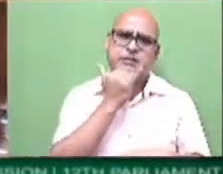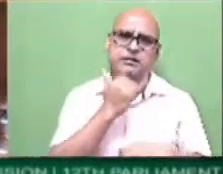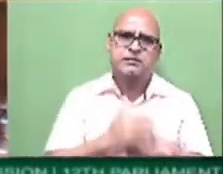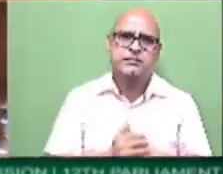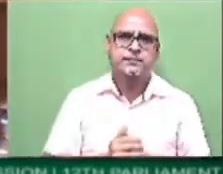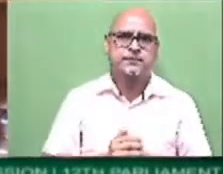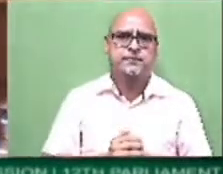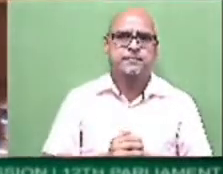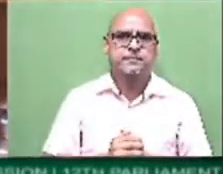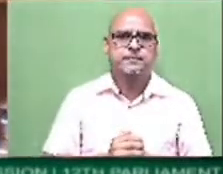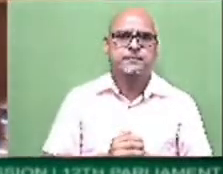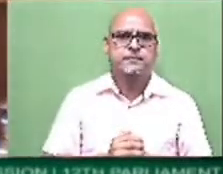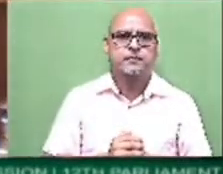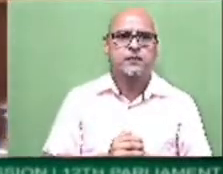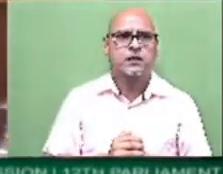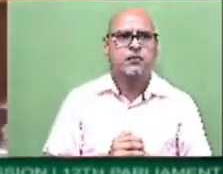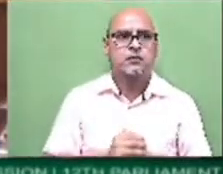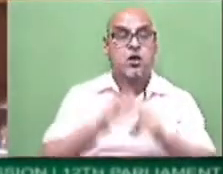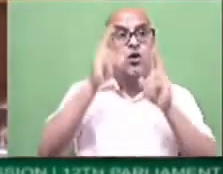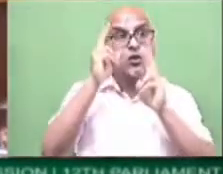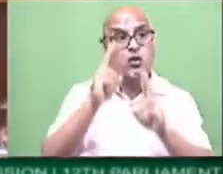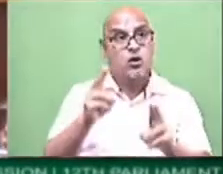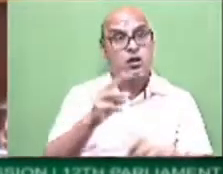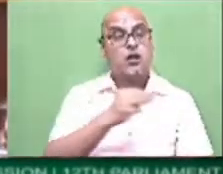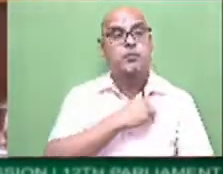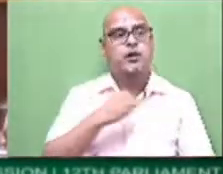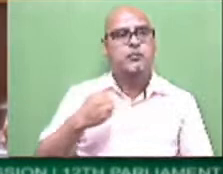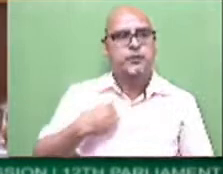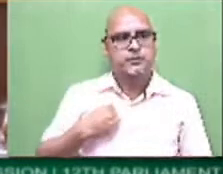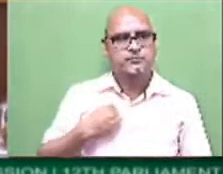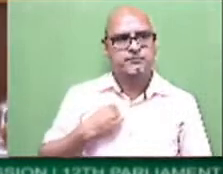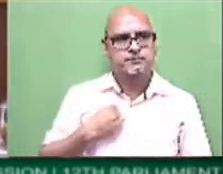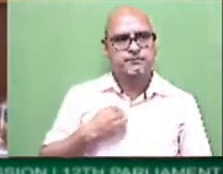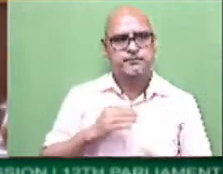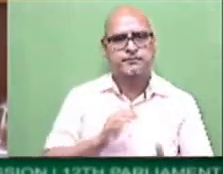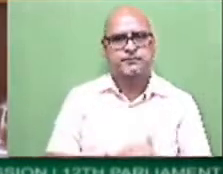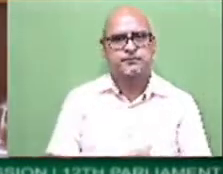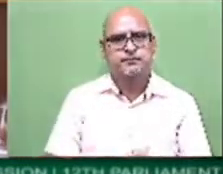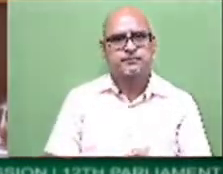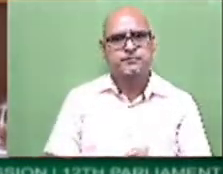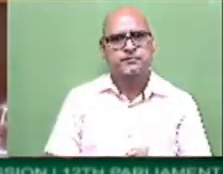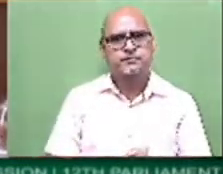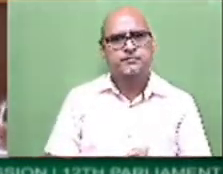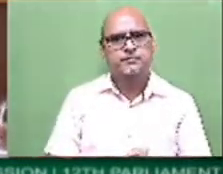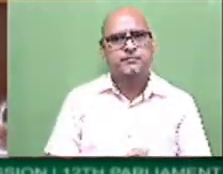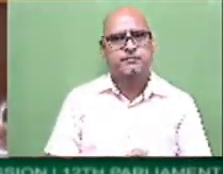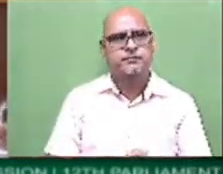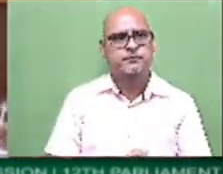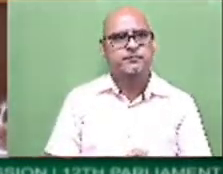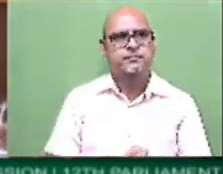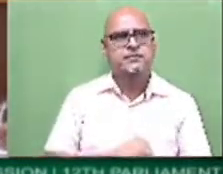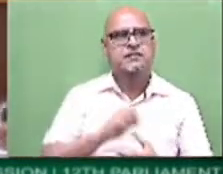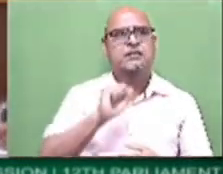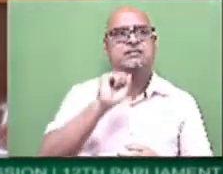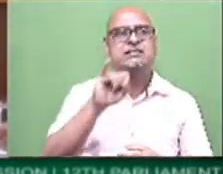Honourable members, this is the maiden contribution by the member Bartara Sanwan in this House. I want to commend